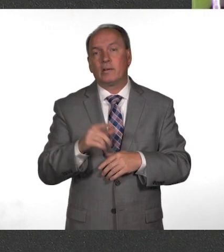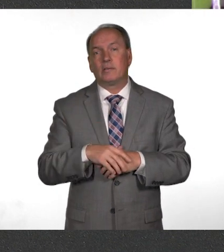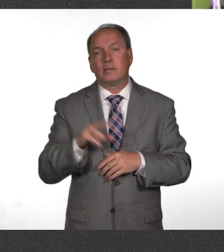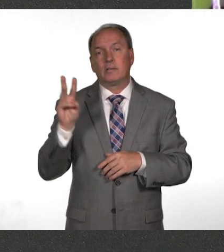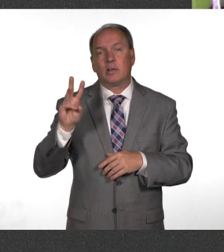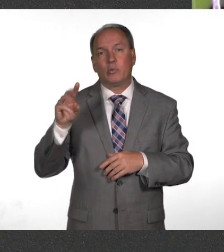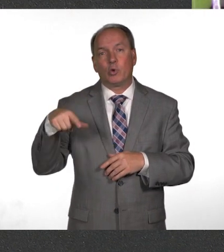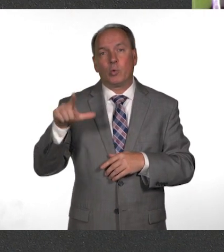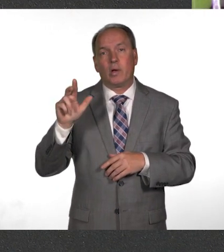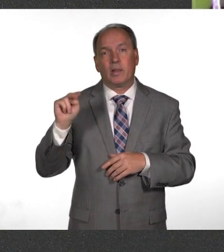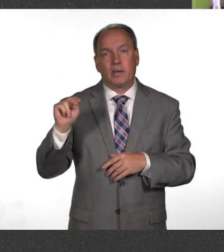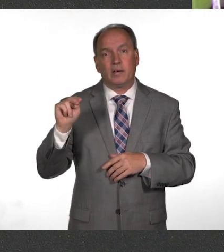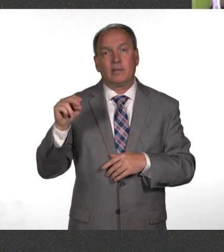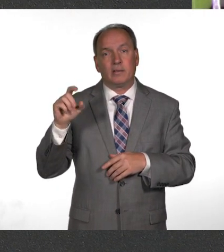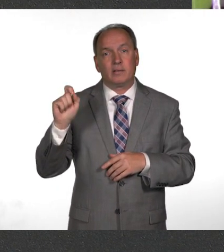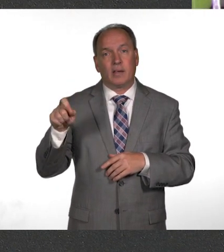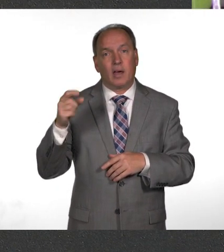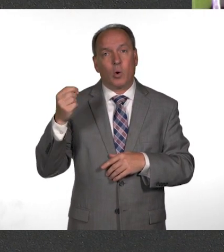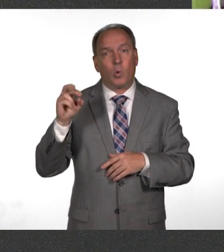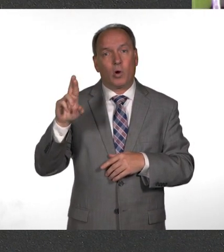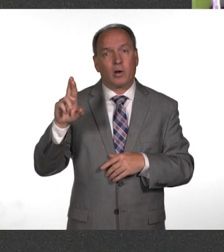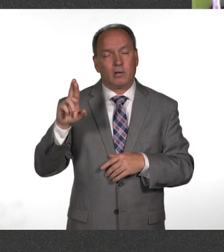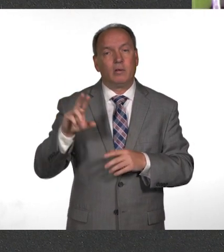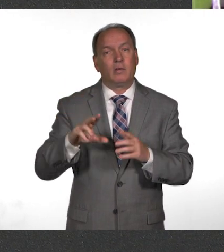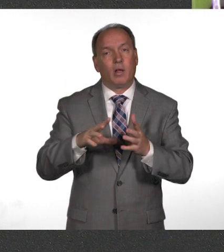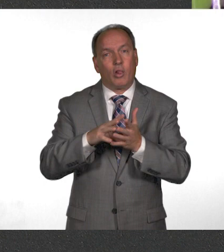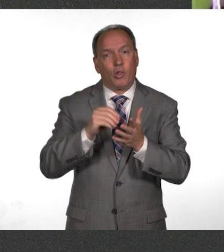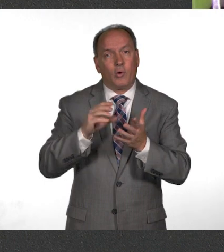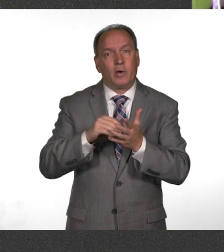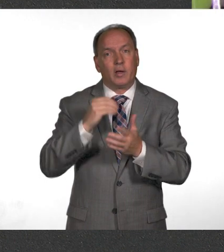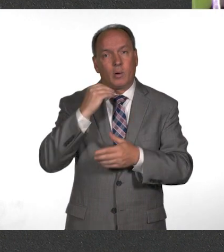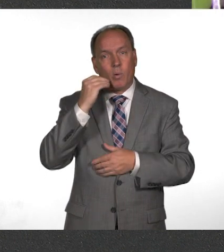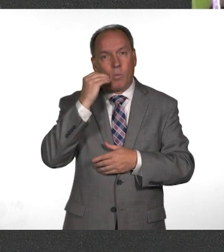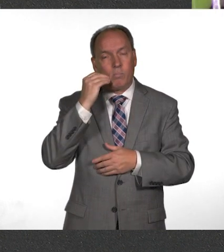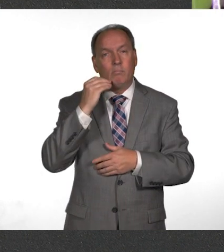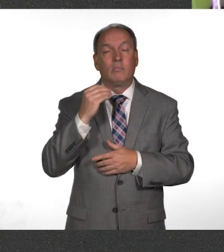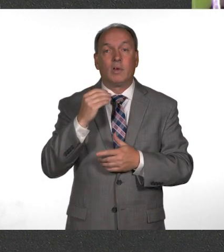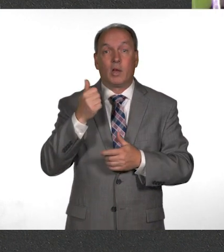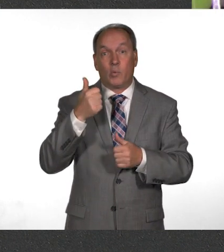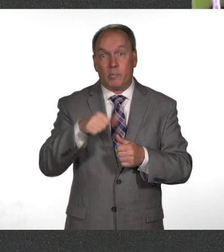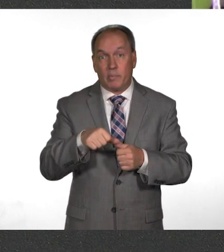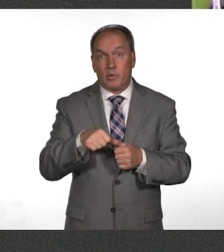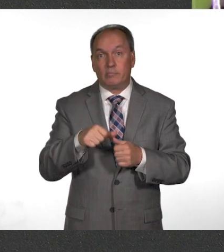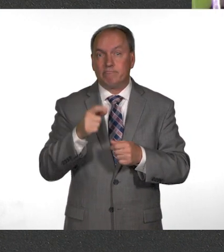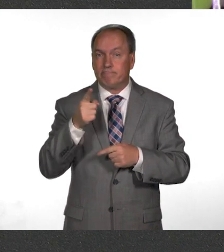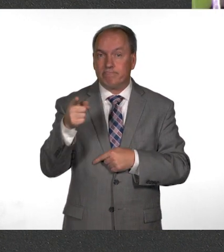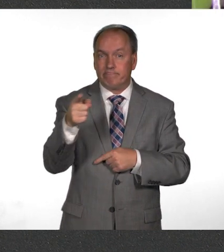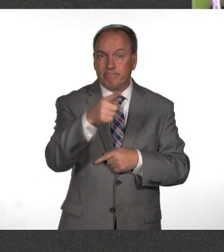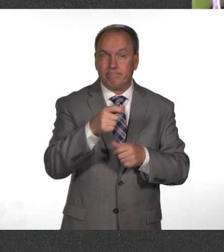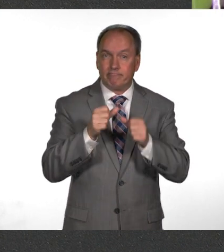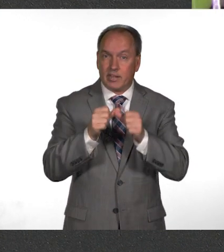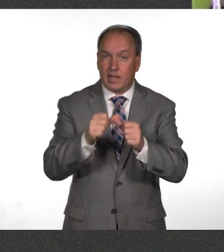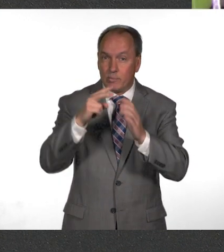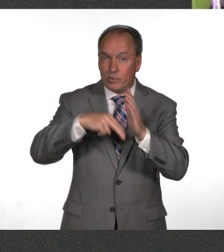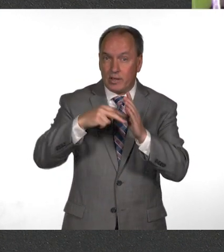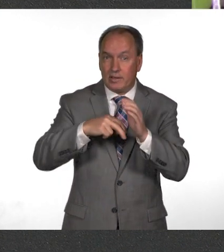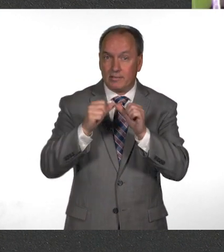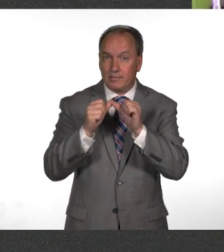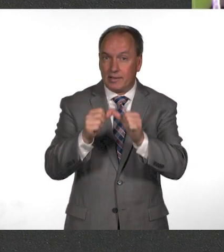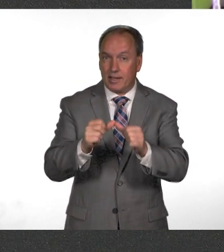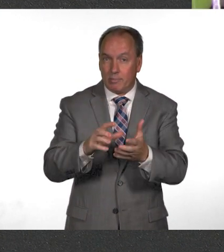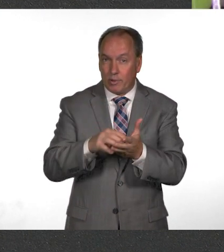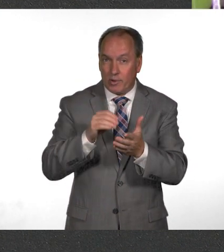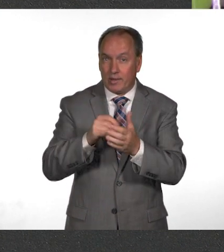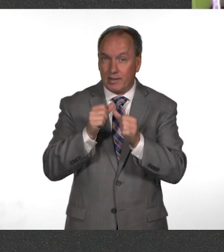our Learning at Home page on WQLN.org. And remember, keep reading, keep learning,